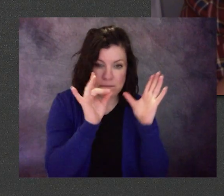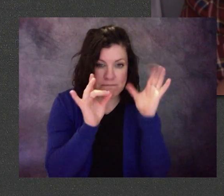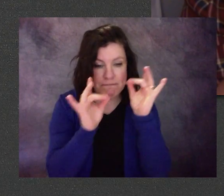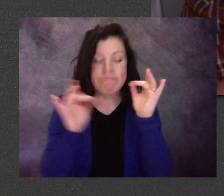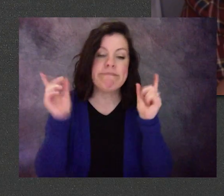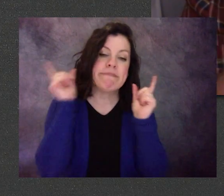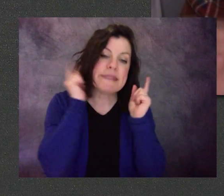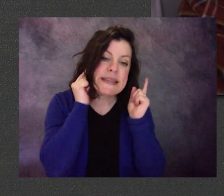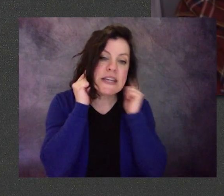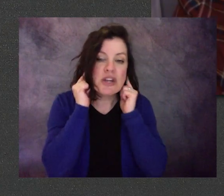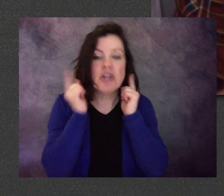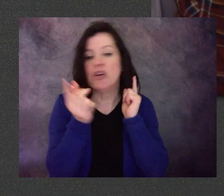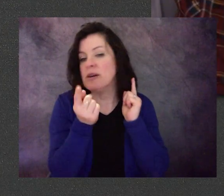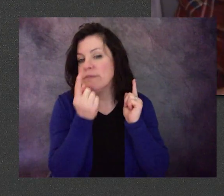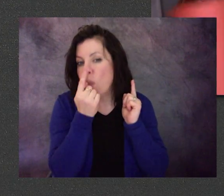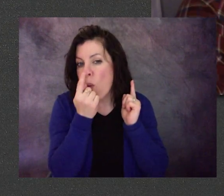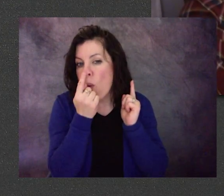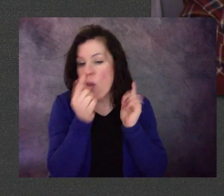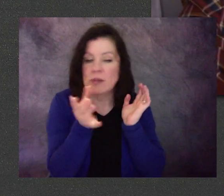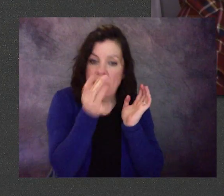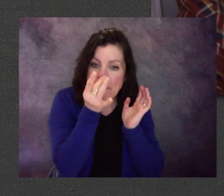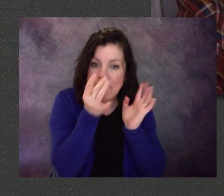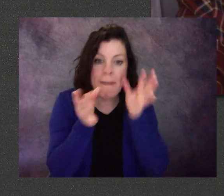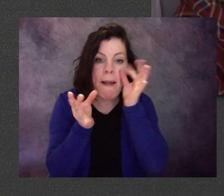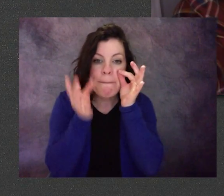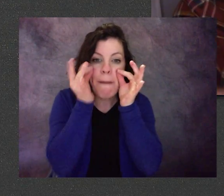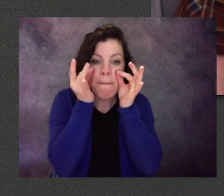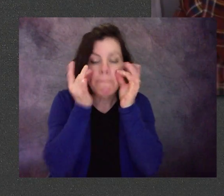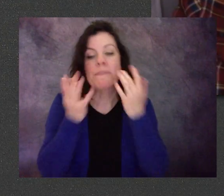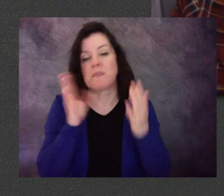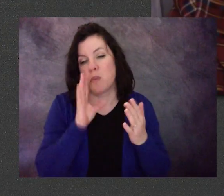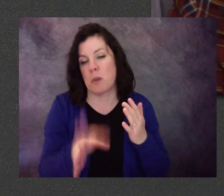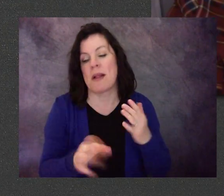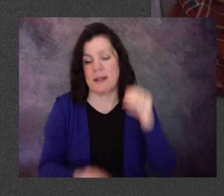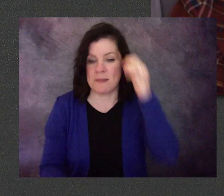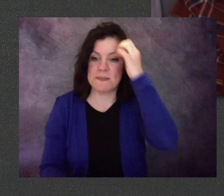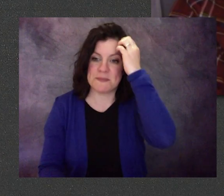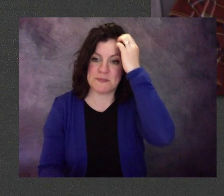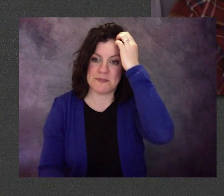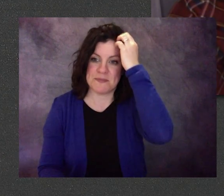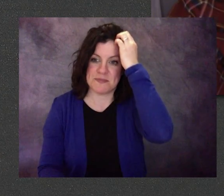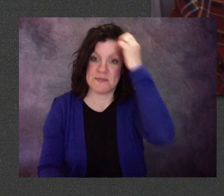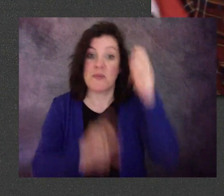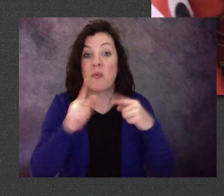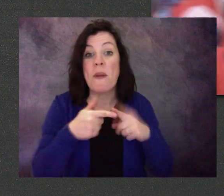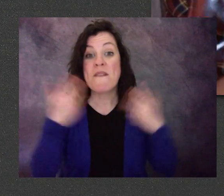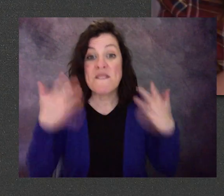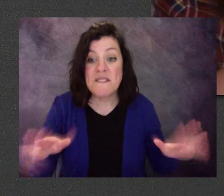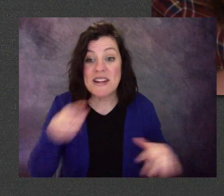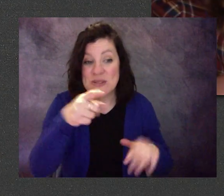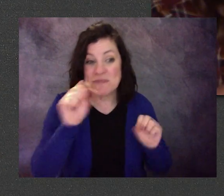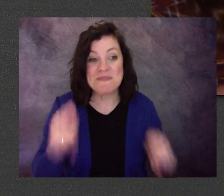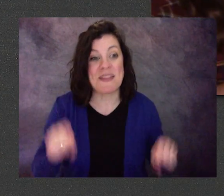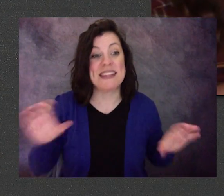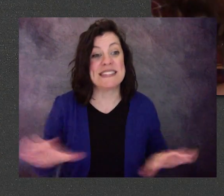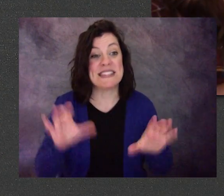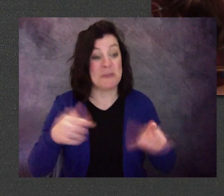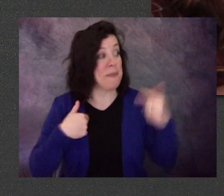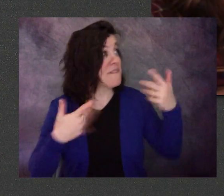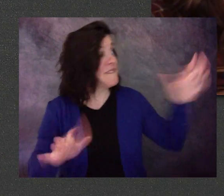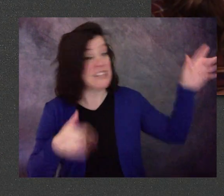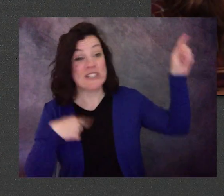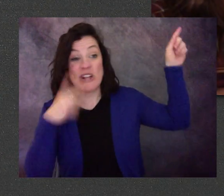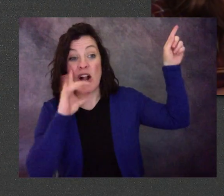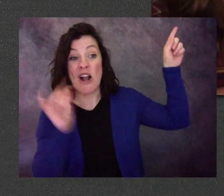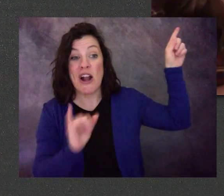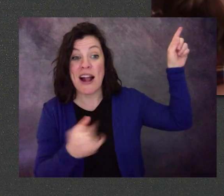tape or staple all of these things onto my tube. And when you are all done, then you get to decorate your Clifford. Now here is my Clifford now that